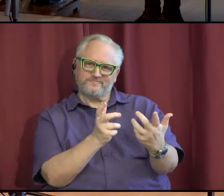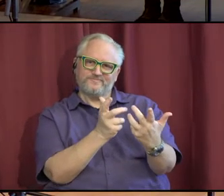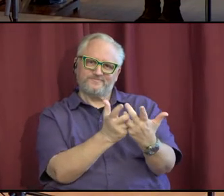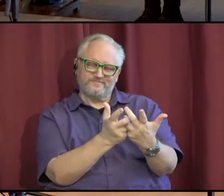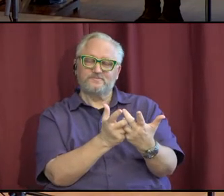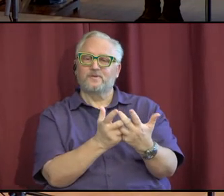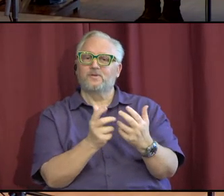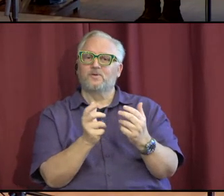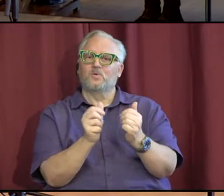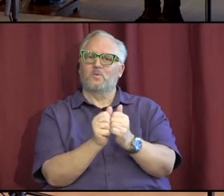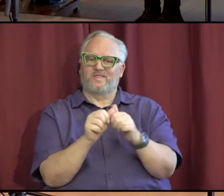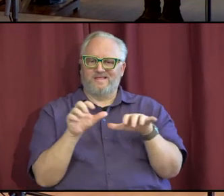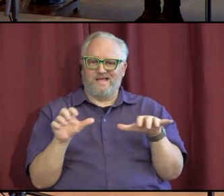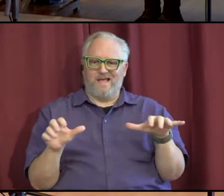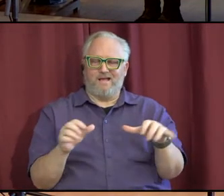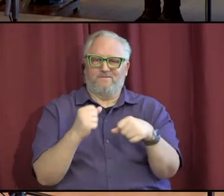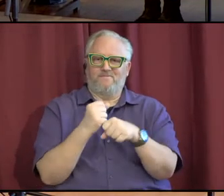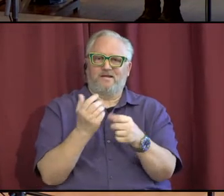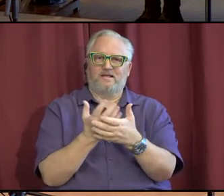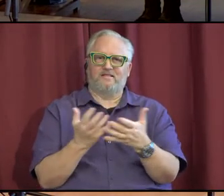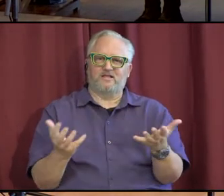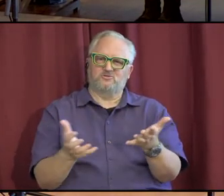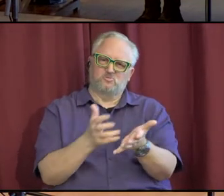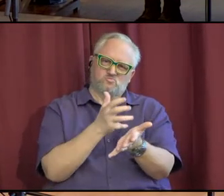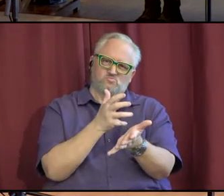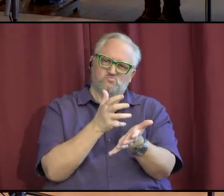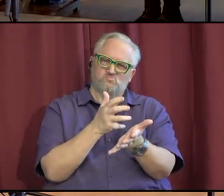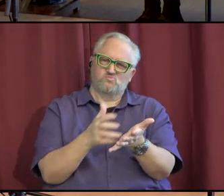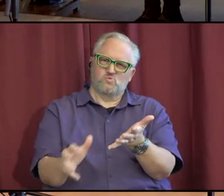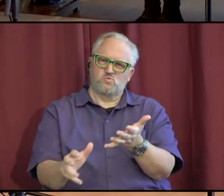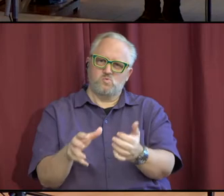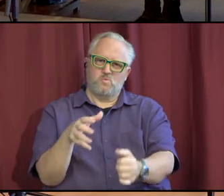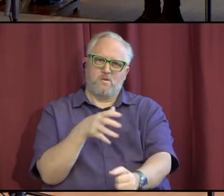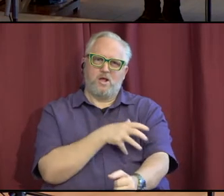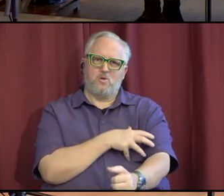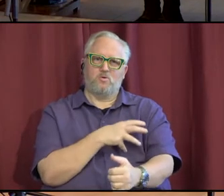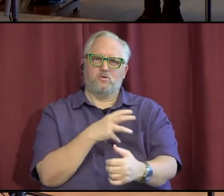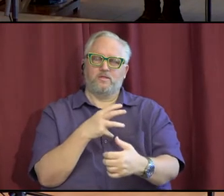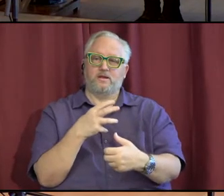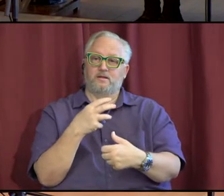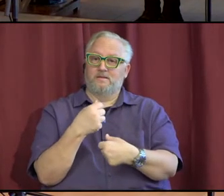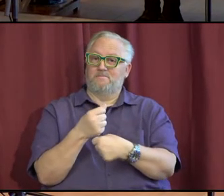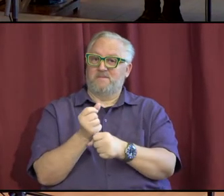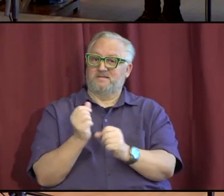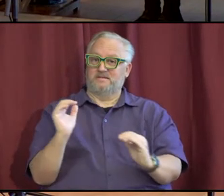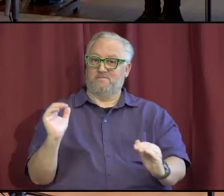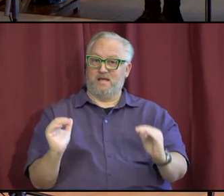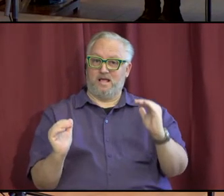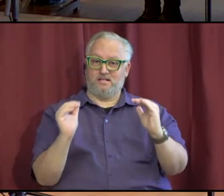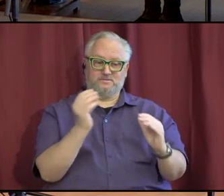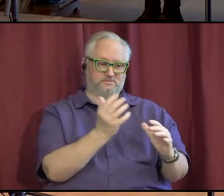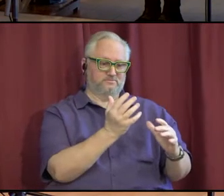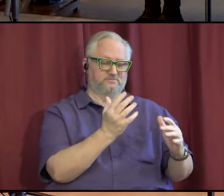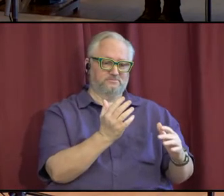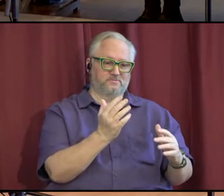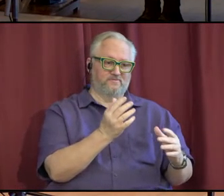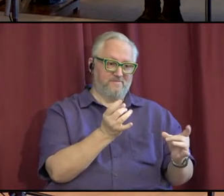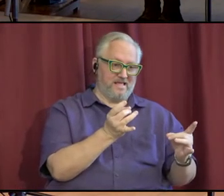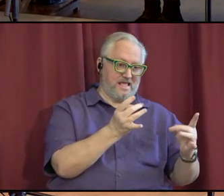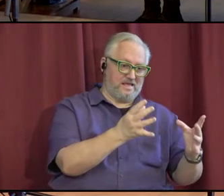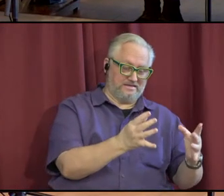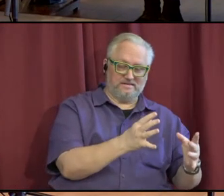of creation, crude power that forges a balance between